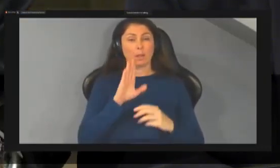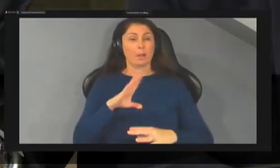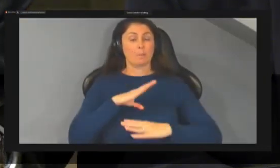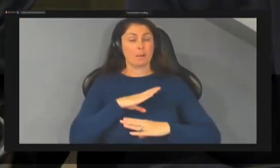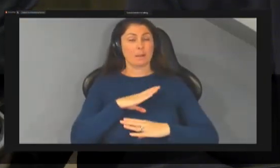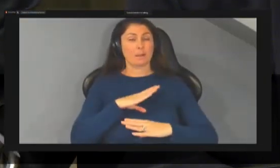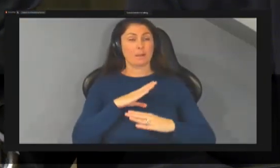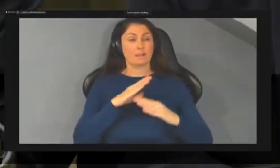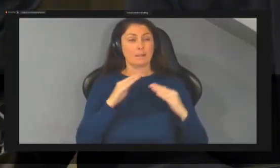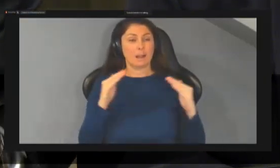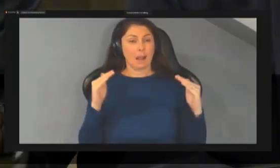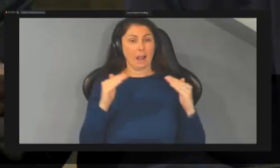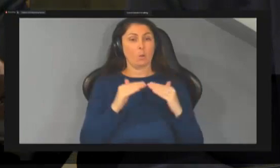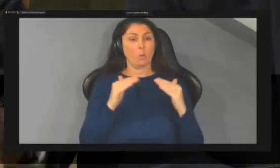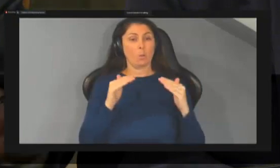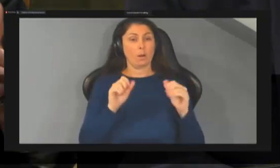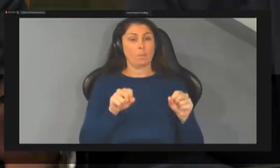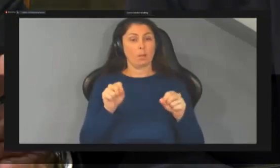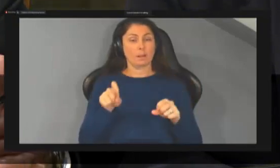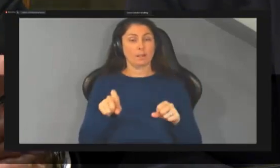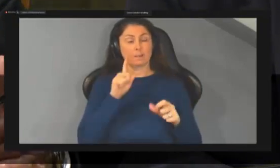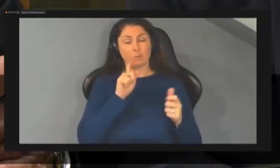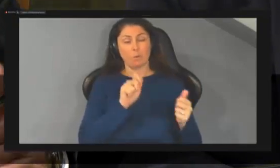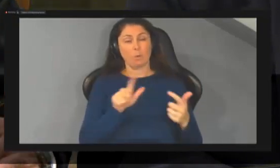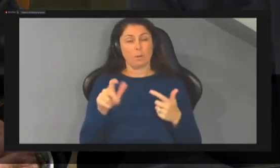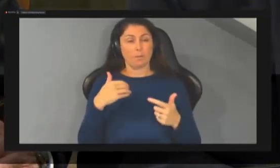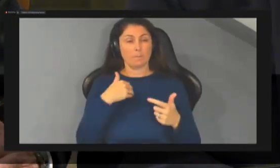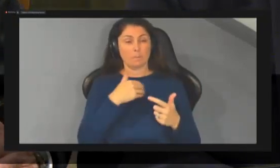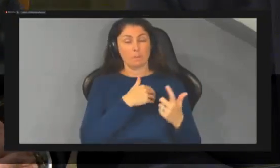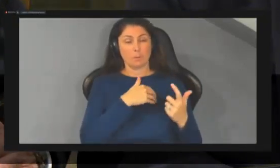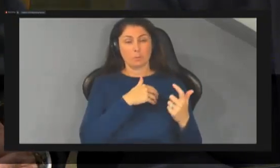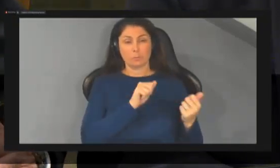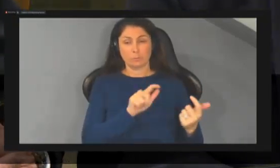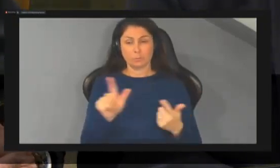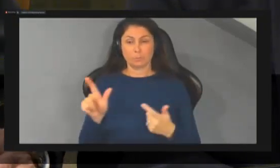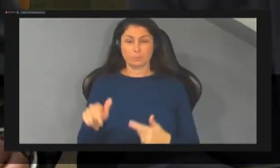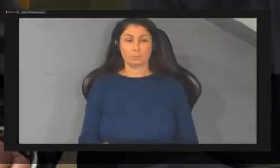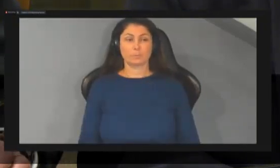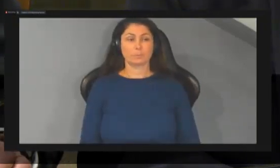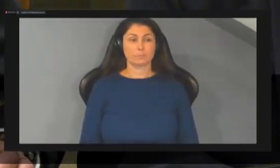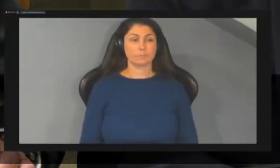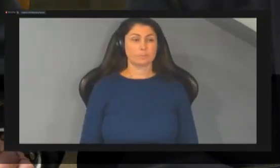equitable need of every member across the floor.